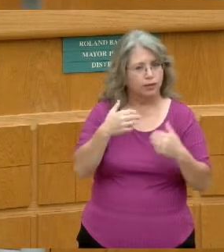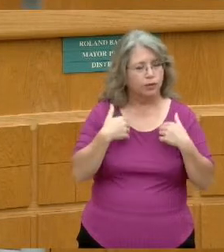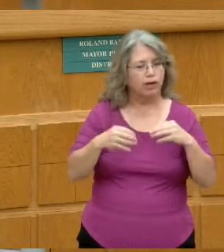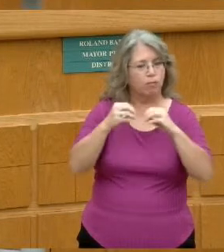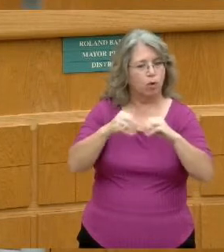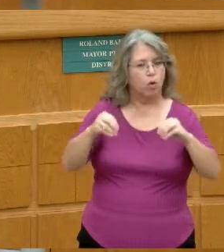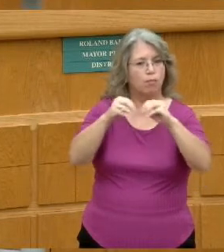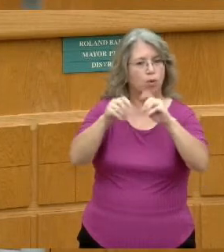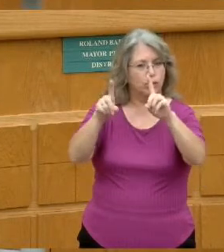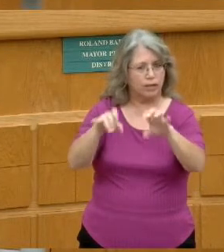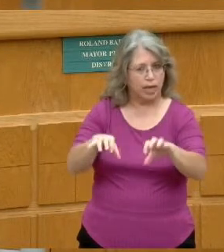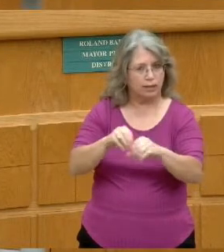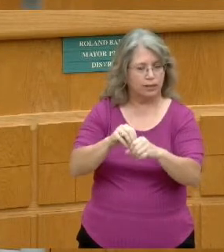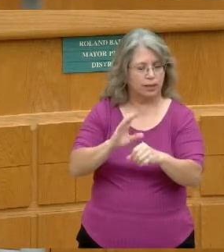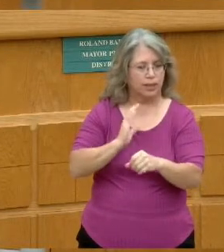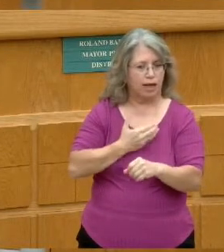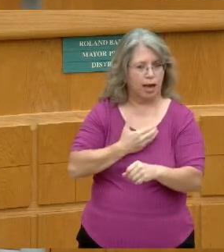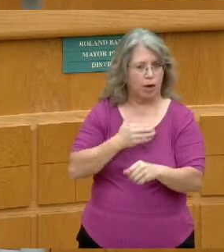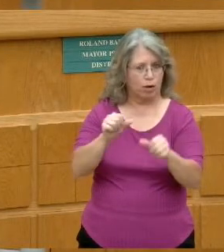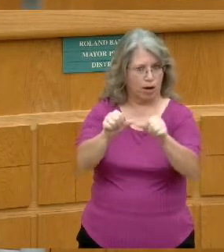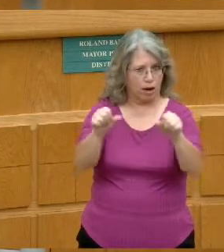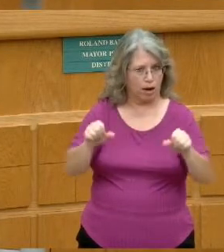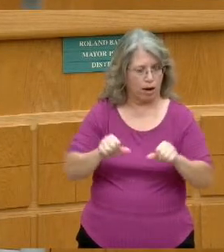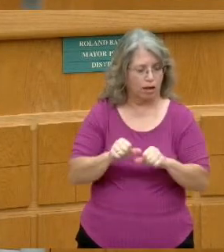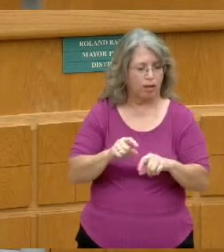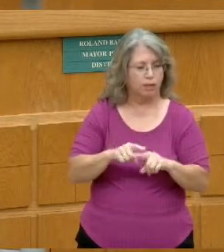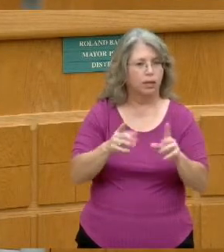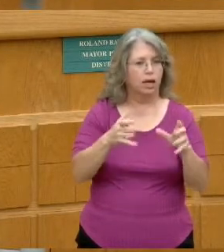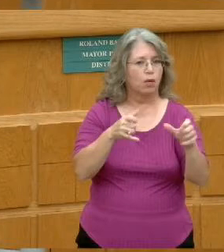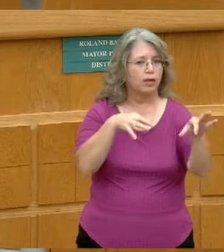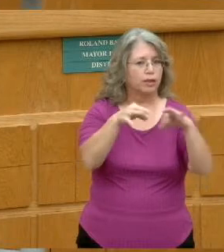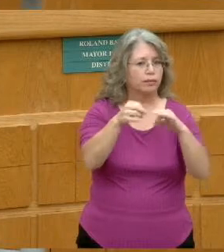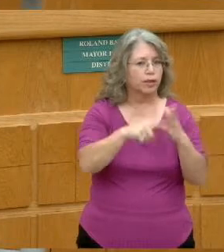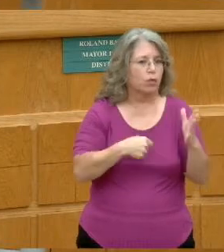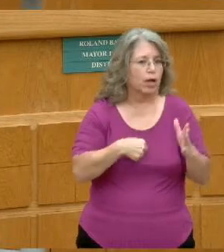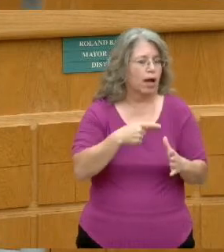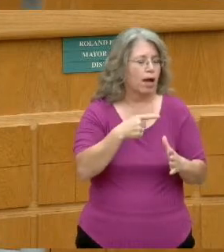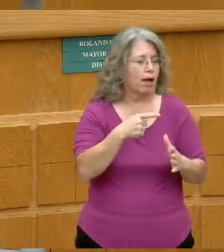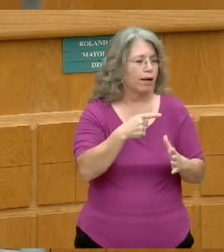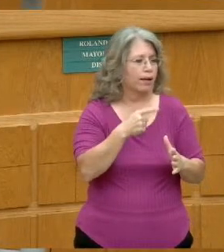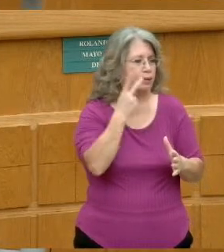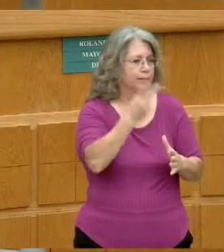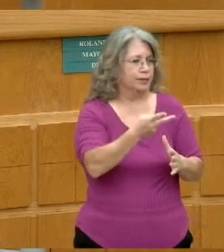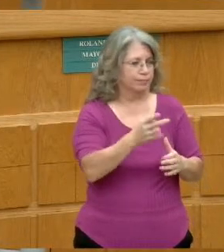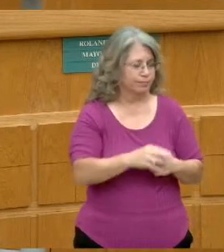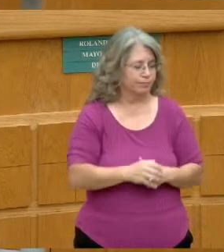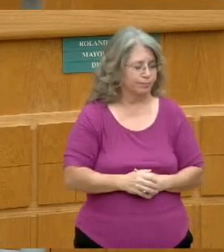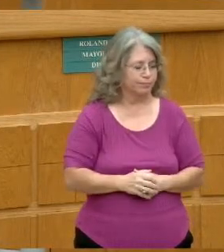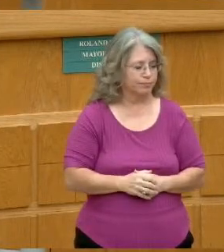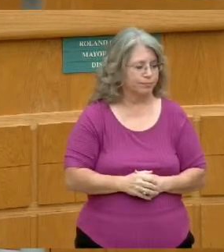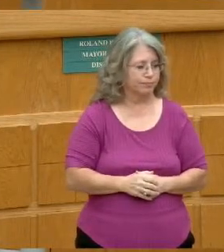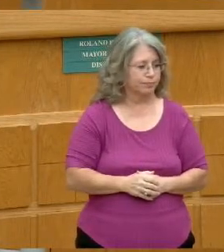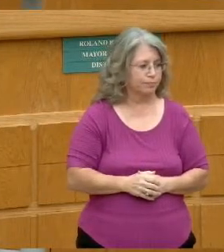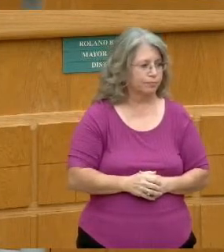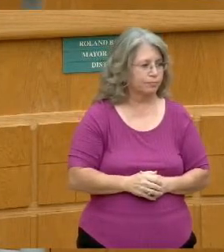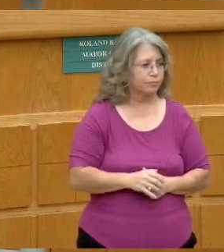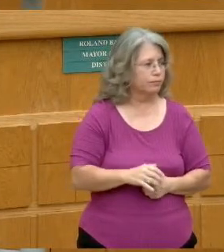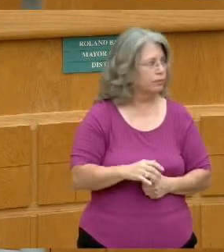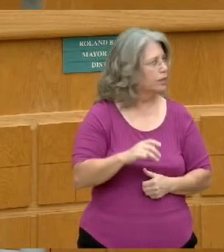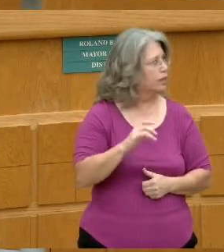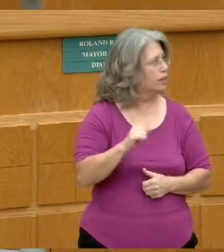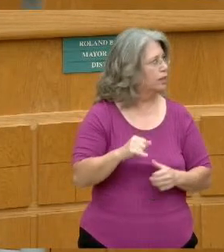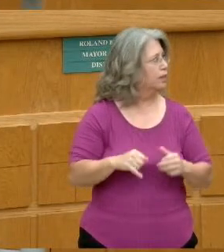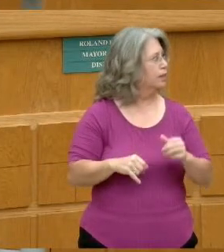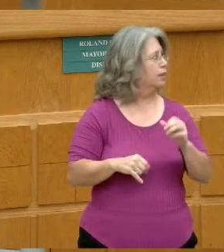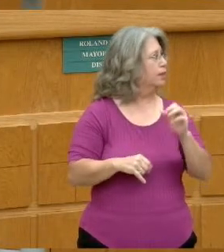wanna talk to you about what I see in this graph. These points, the points aren't just points on a